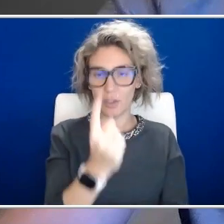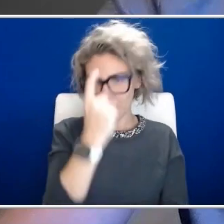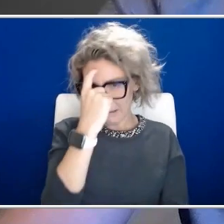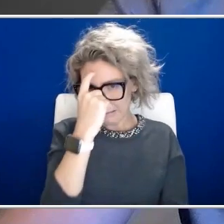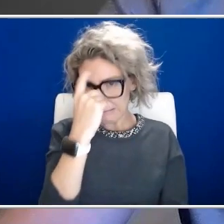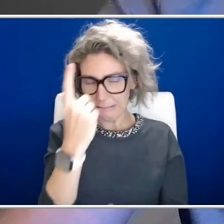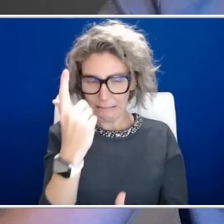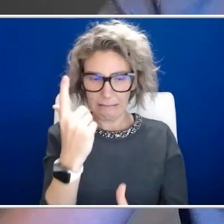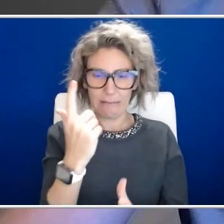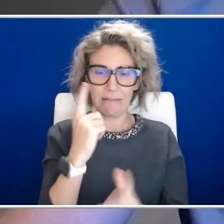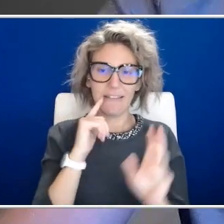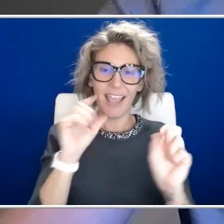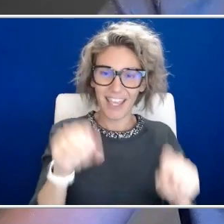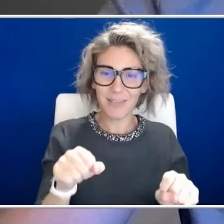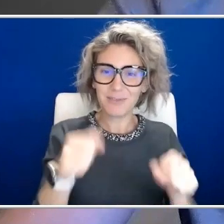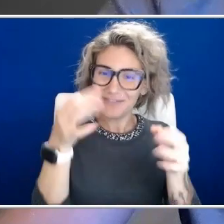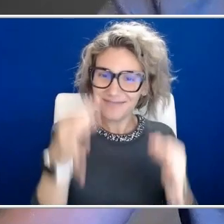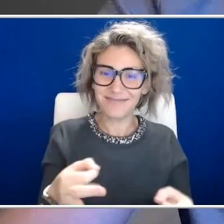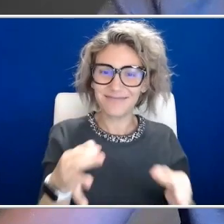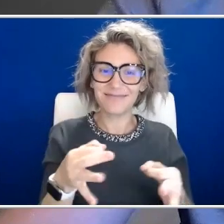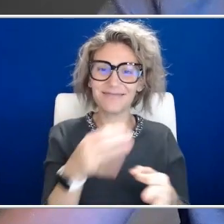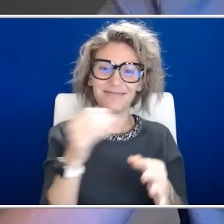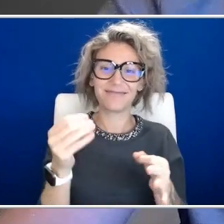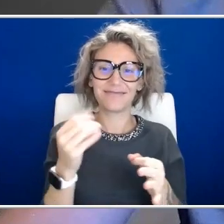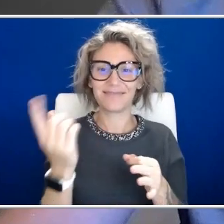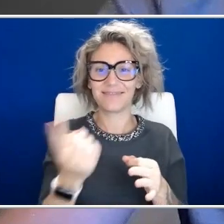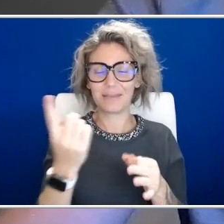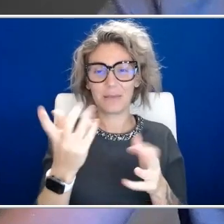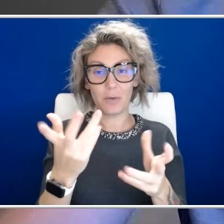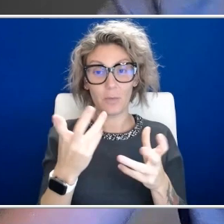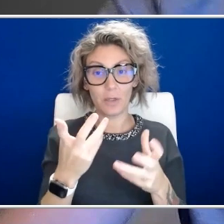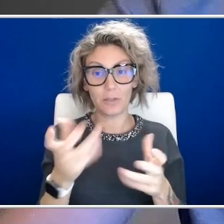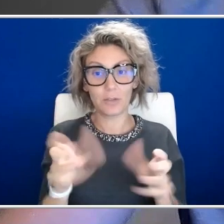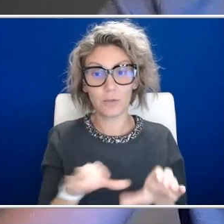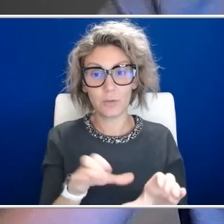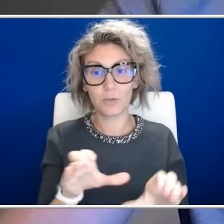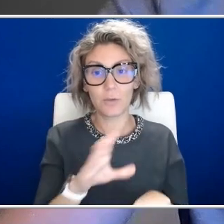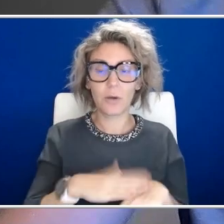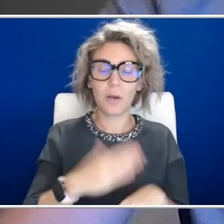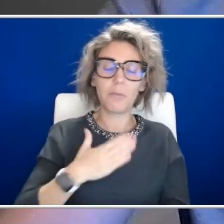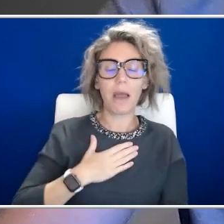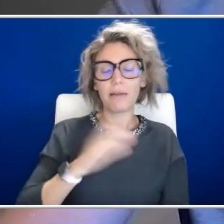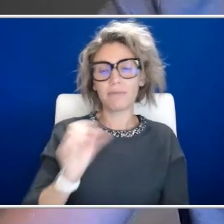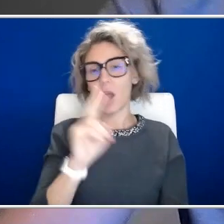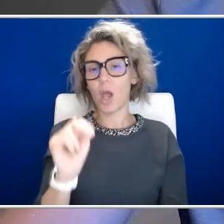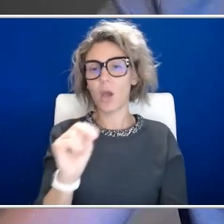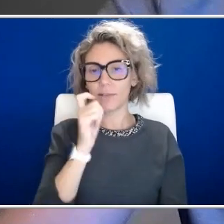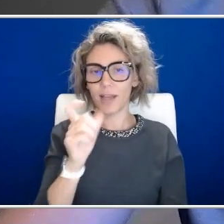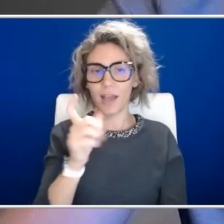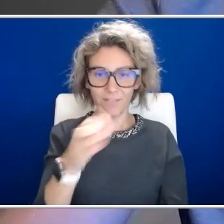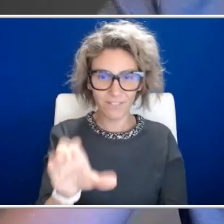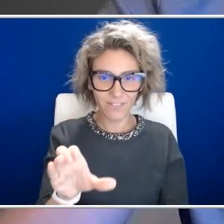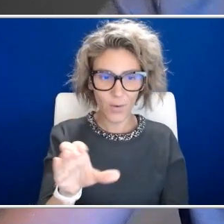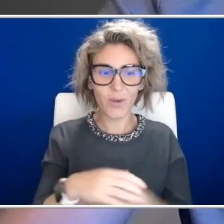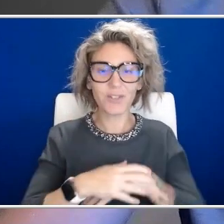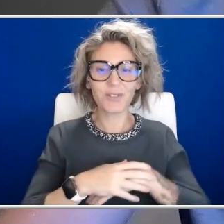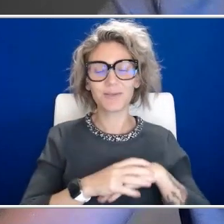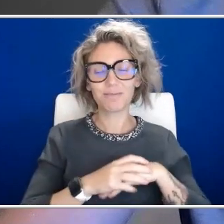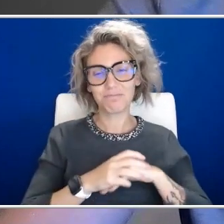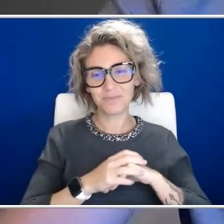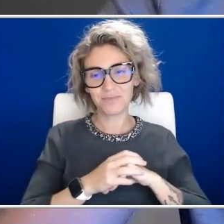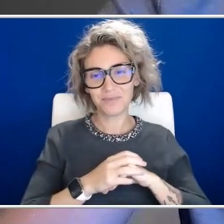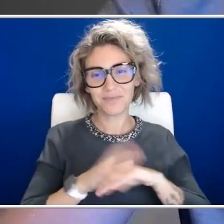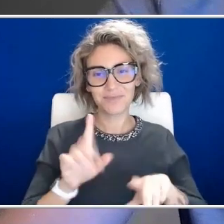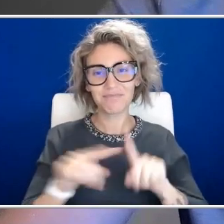this choice. And it was something that I wanted to do on my own, not be forced into it and things like that. But it